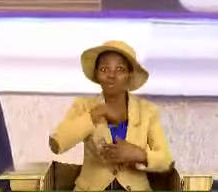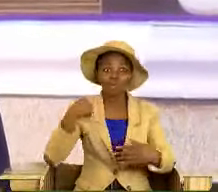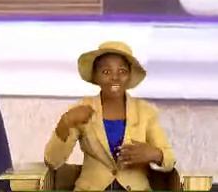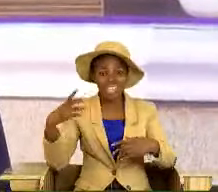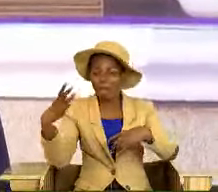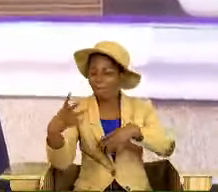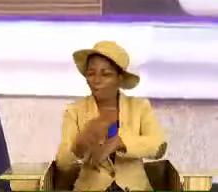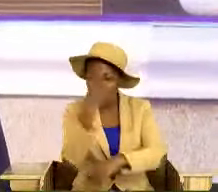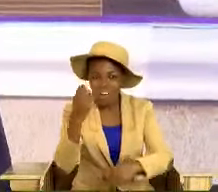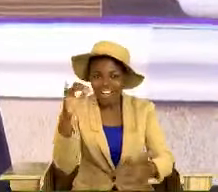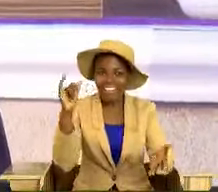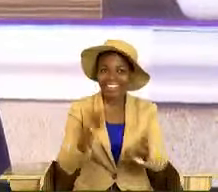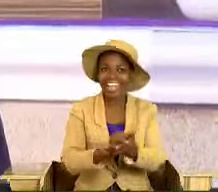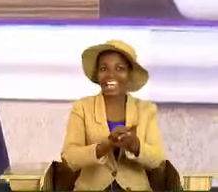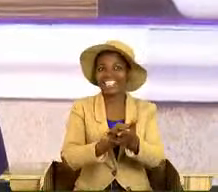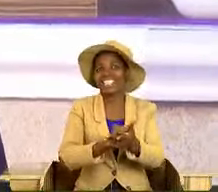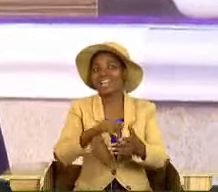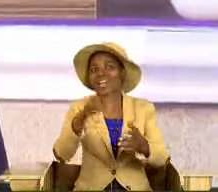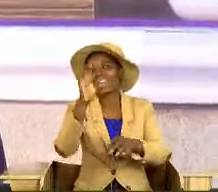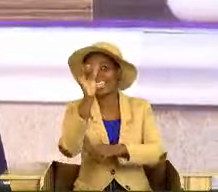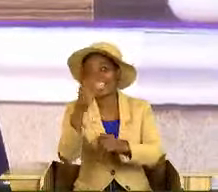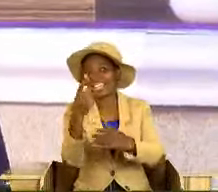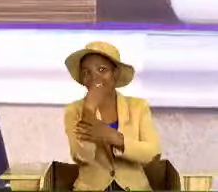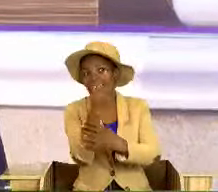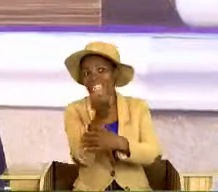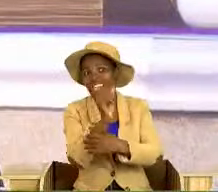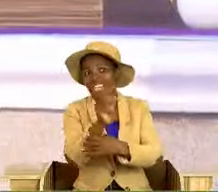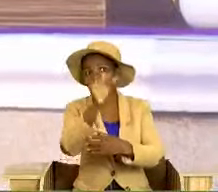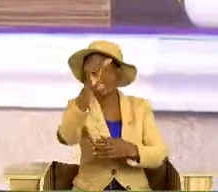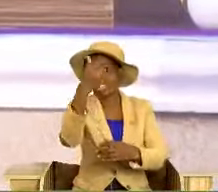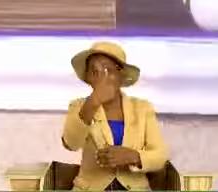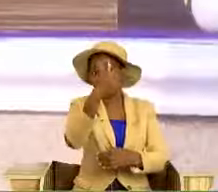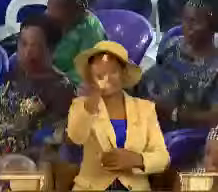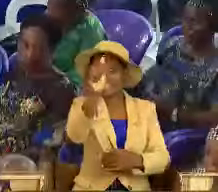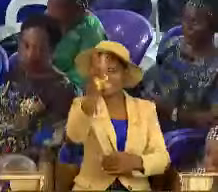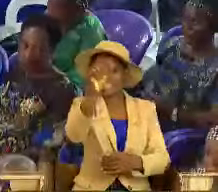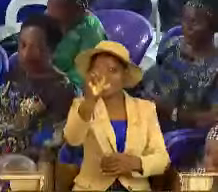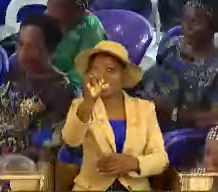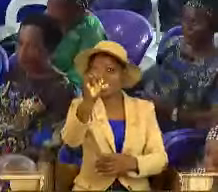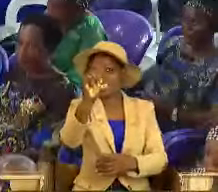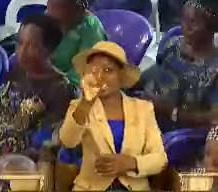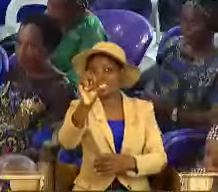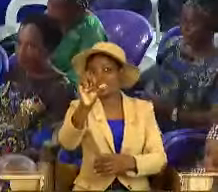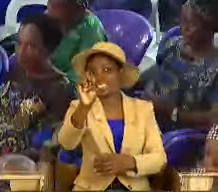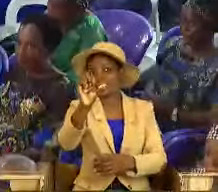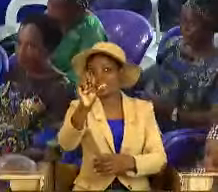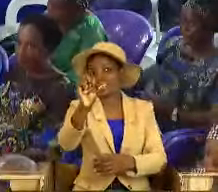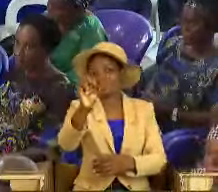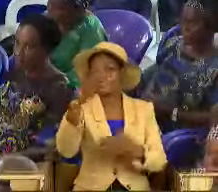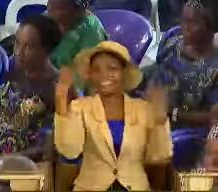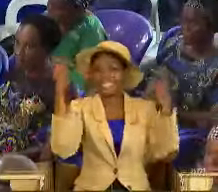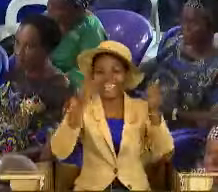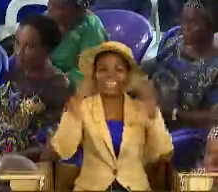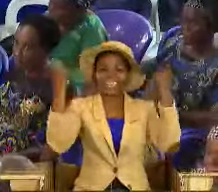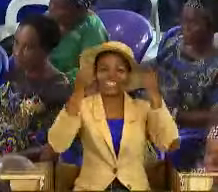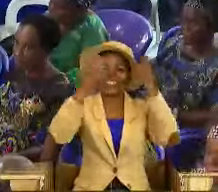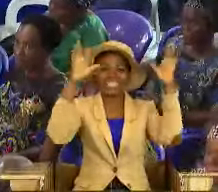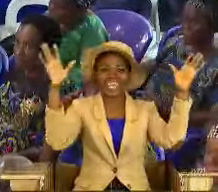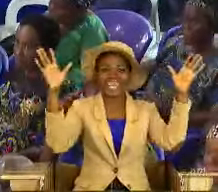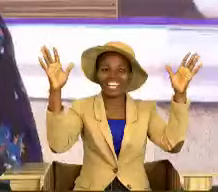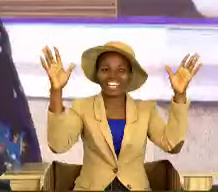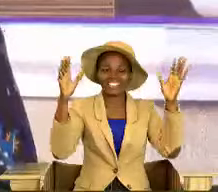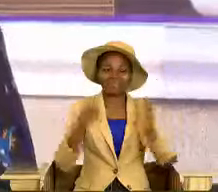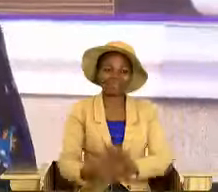53 we got to the final we won two Z my second testimony is concerning the success of my